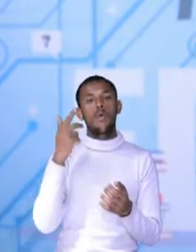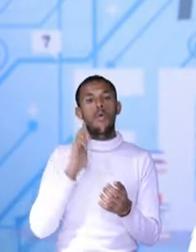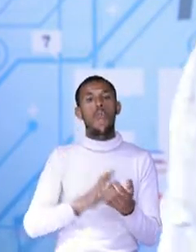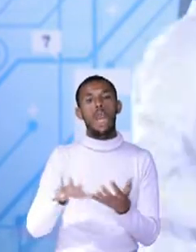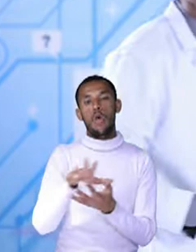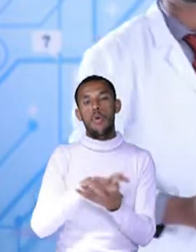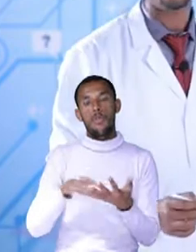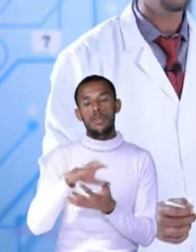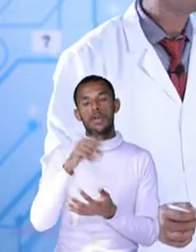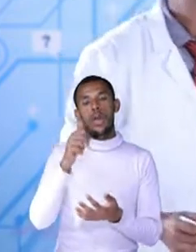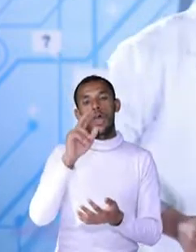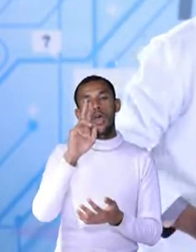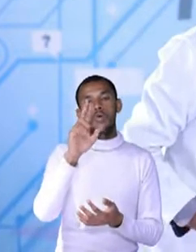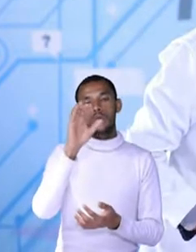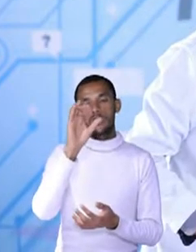complex.